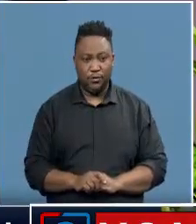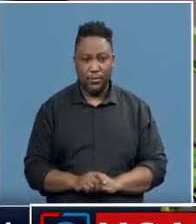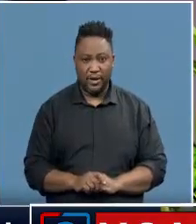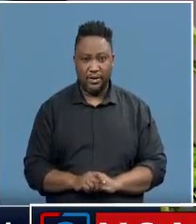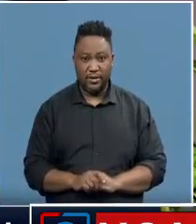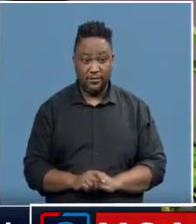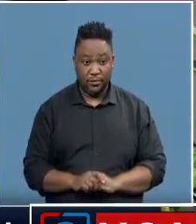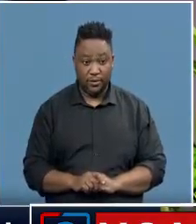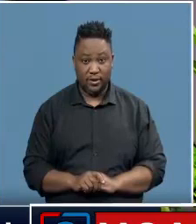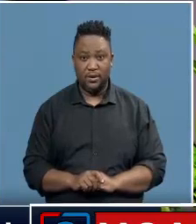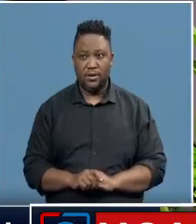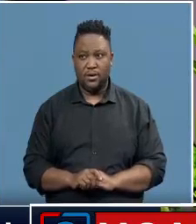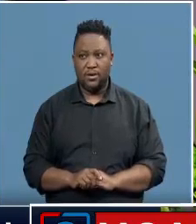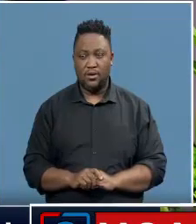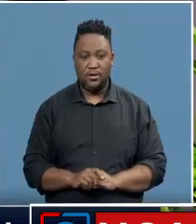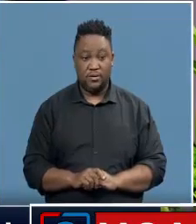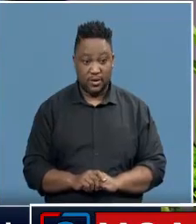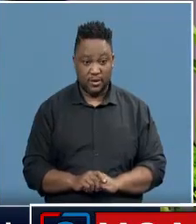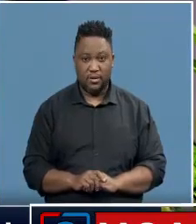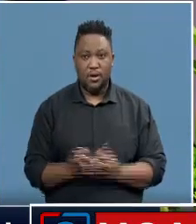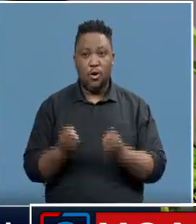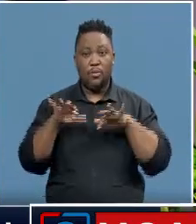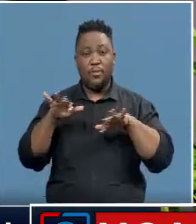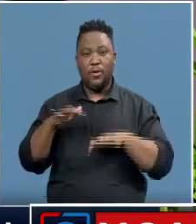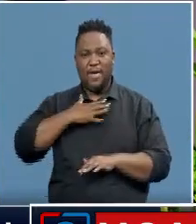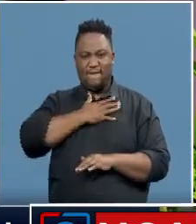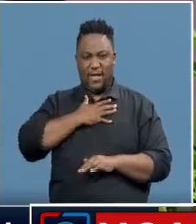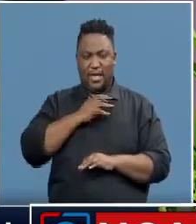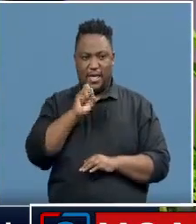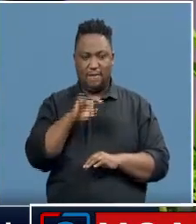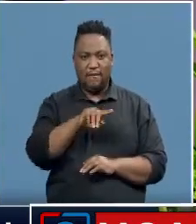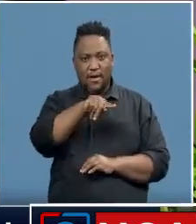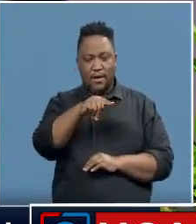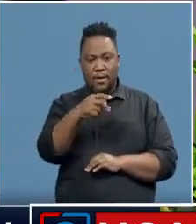Some of them are even thinking that if Palapala were to go the wrong way,